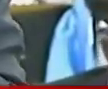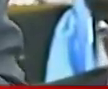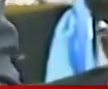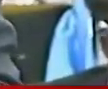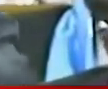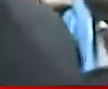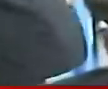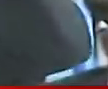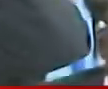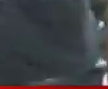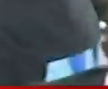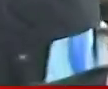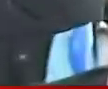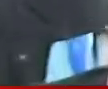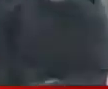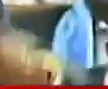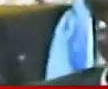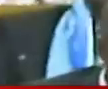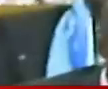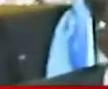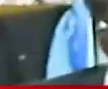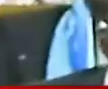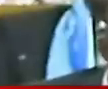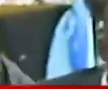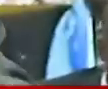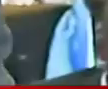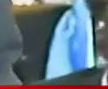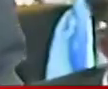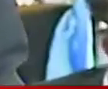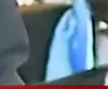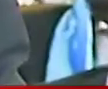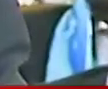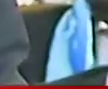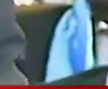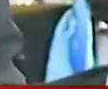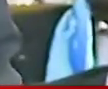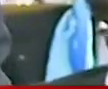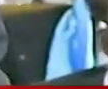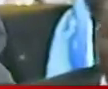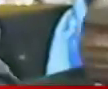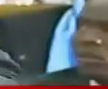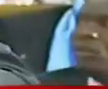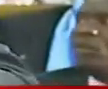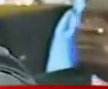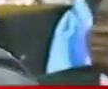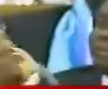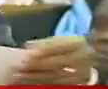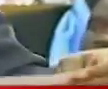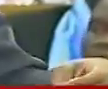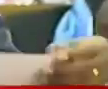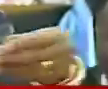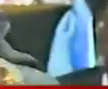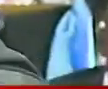ukitoka hapa ujue kwamba mimi Stephen Kalonzo Musyoka niko tayari, niko gangari, Nico, prepare.